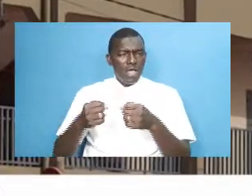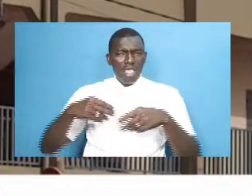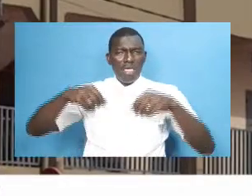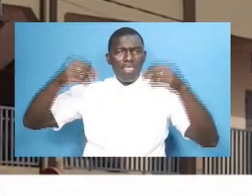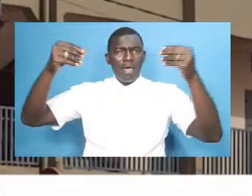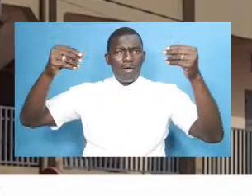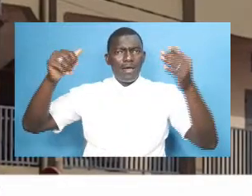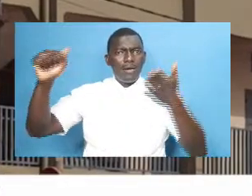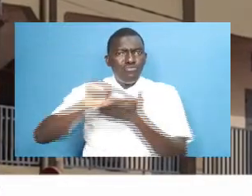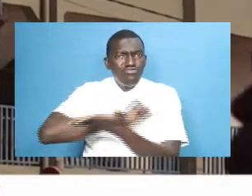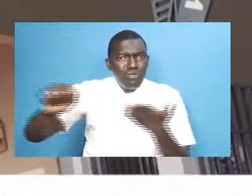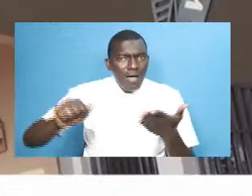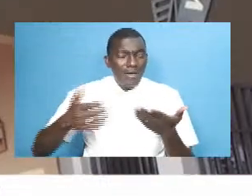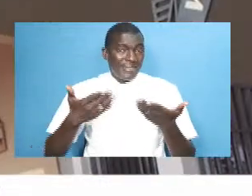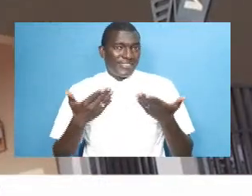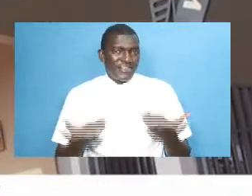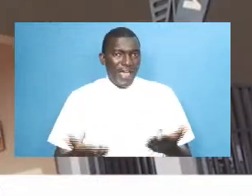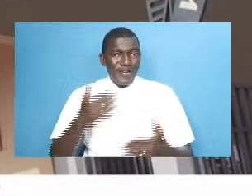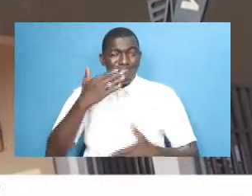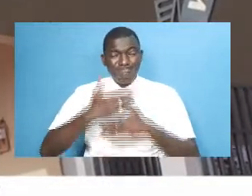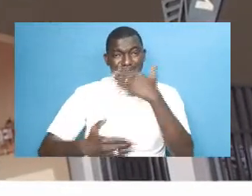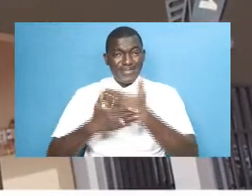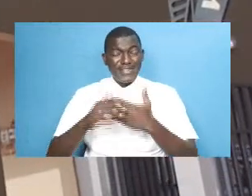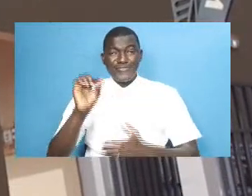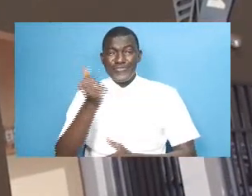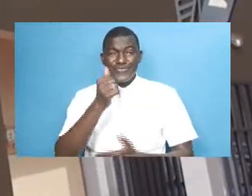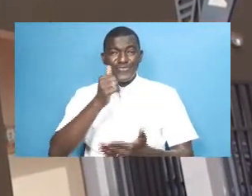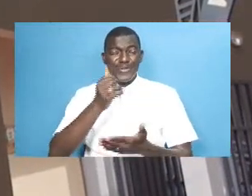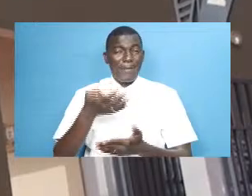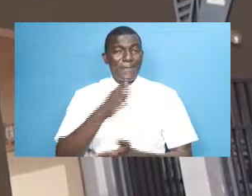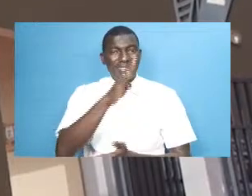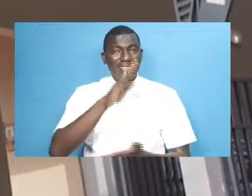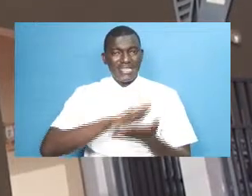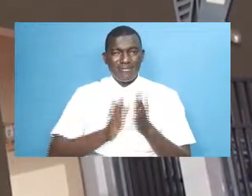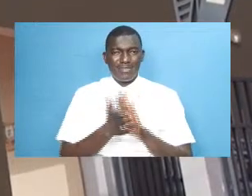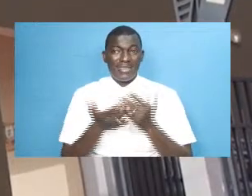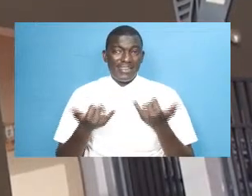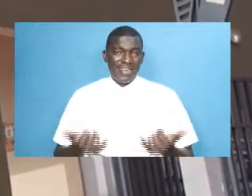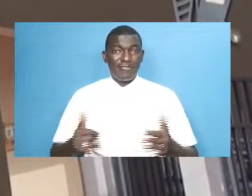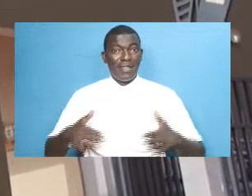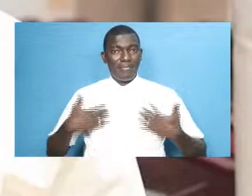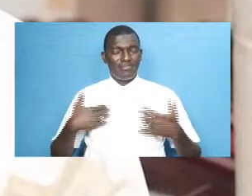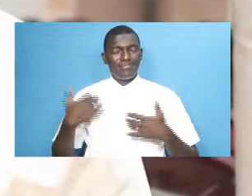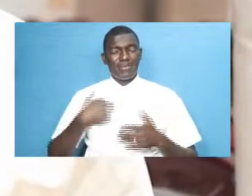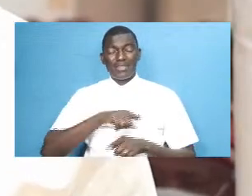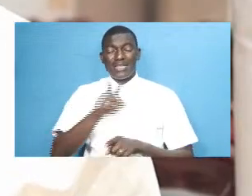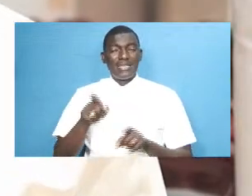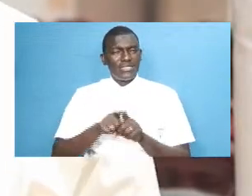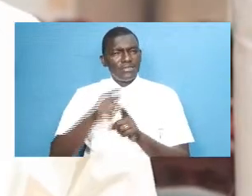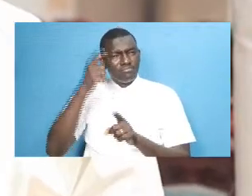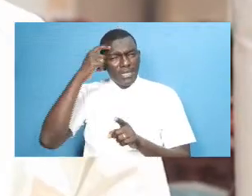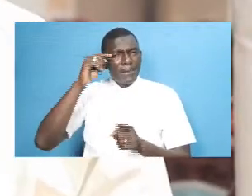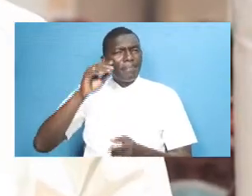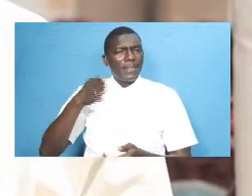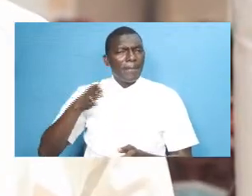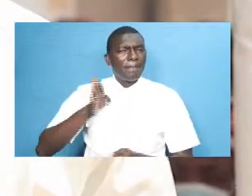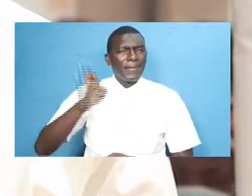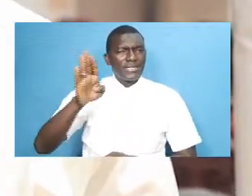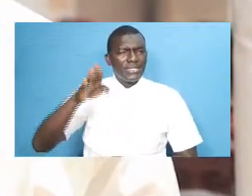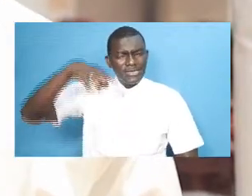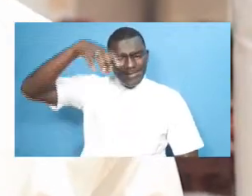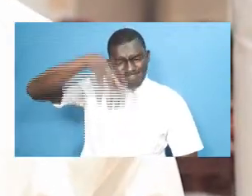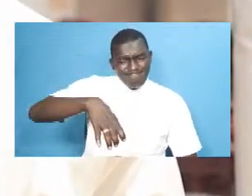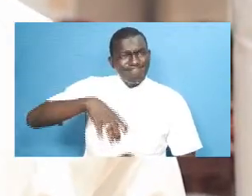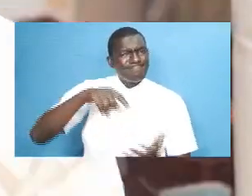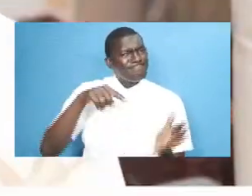the Basse market serves as an important business hub in the region, which compelled the government to take swift action to respond